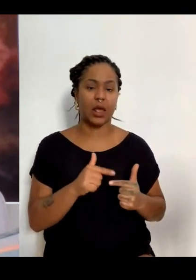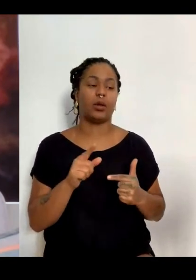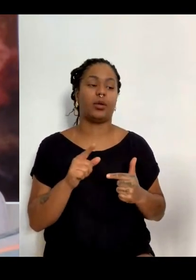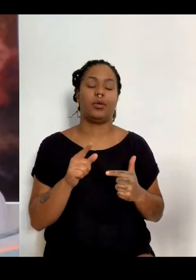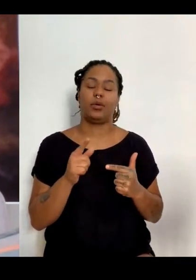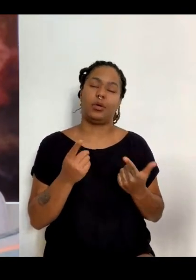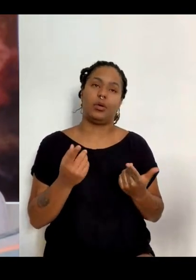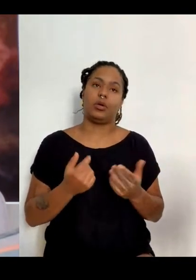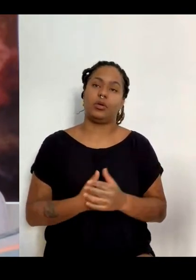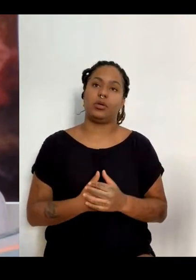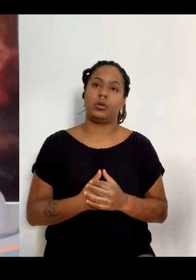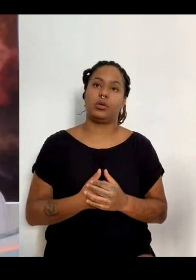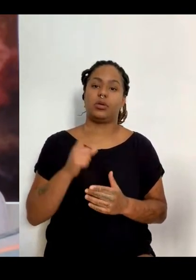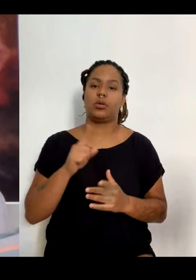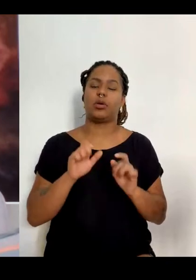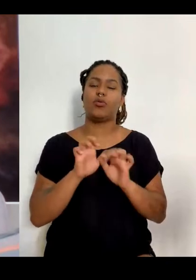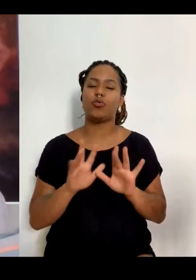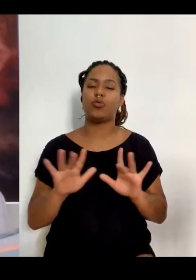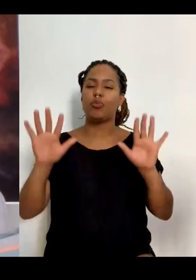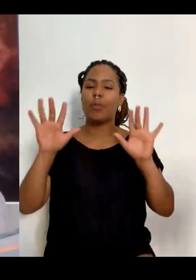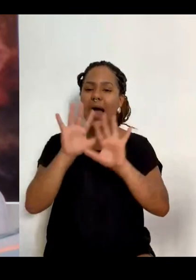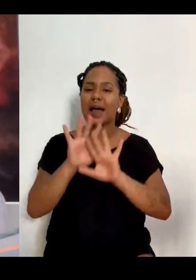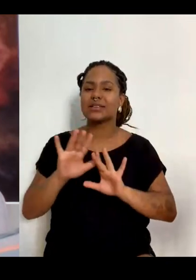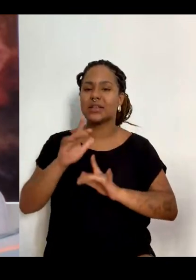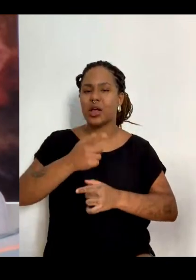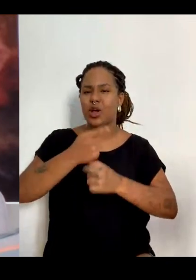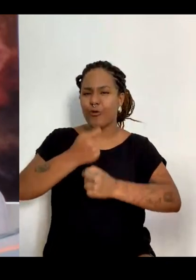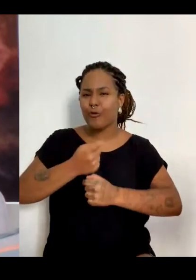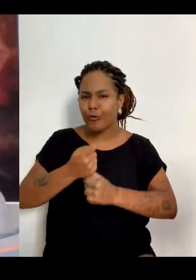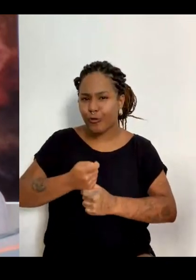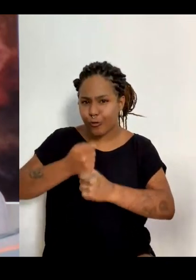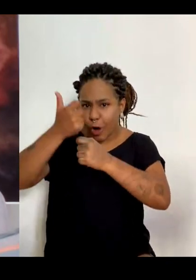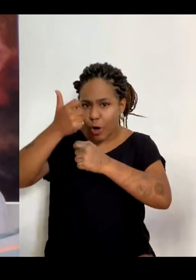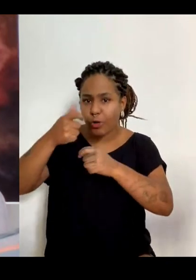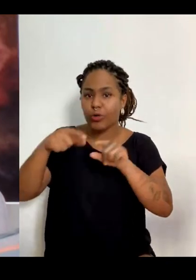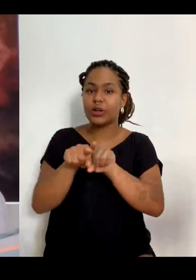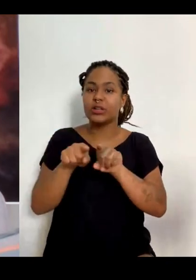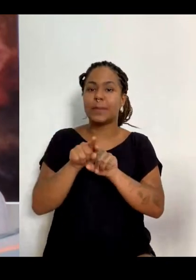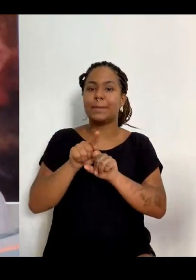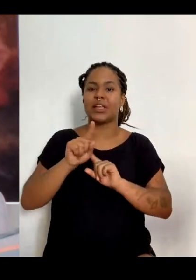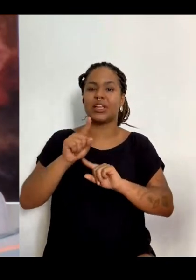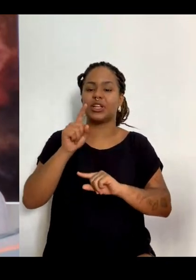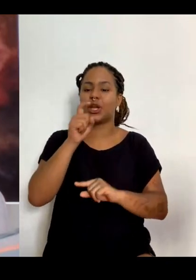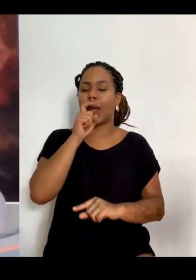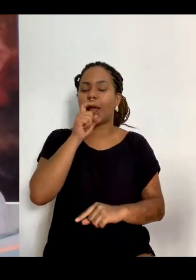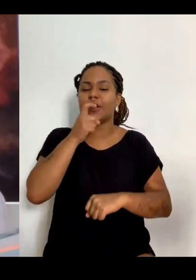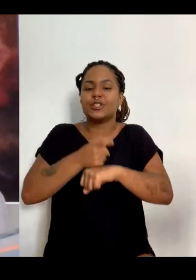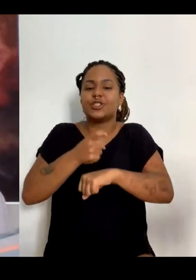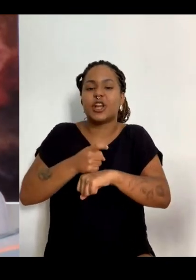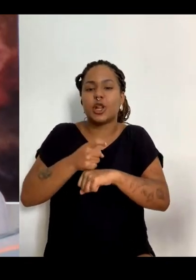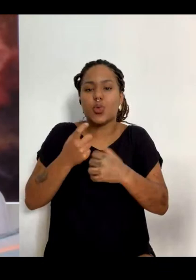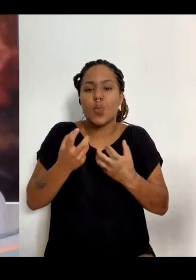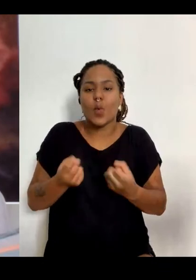behind me is a photograph of a recent smoke sculpture that was part of the DeYoung